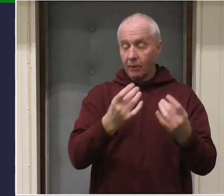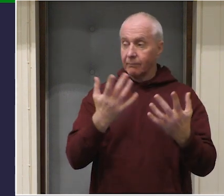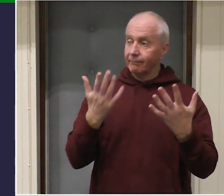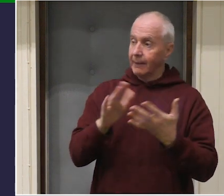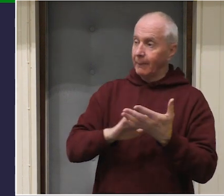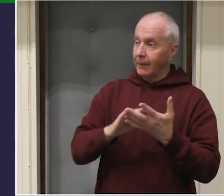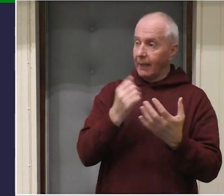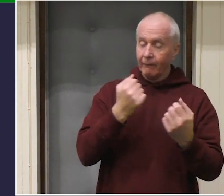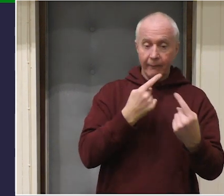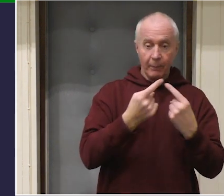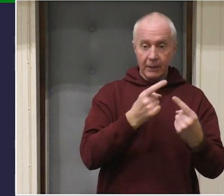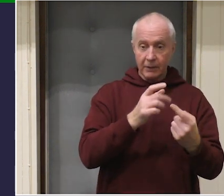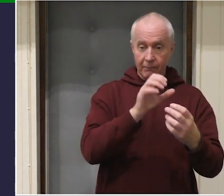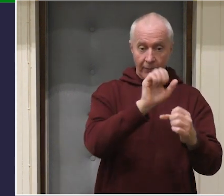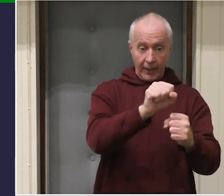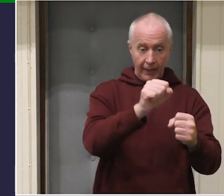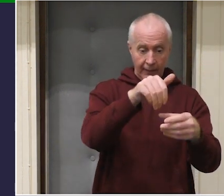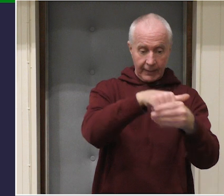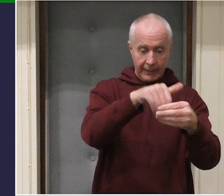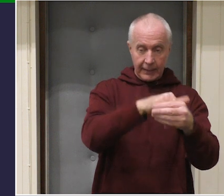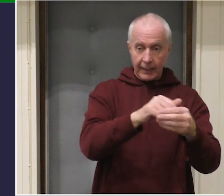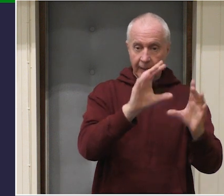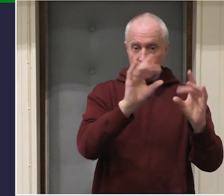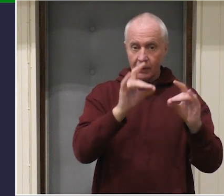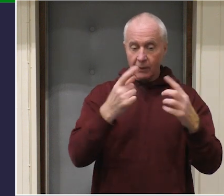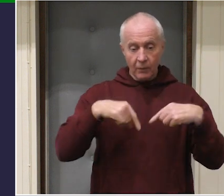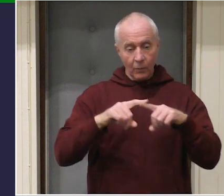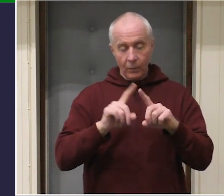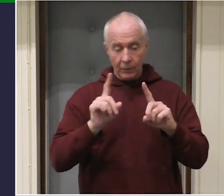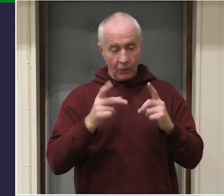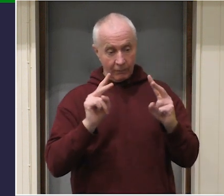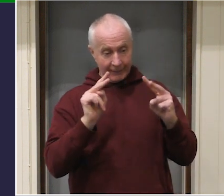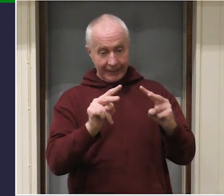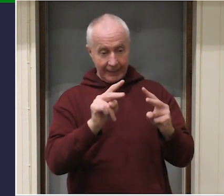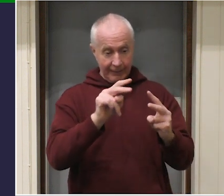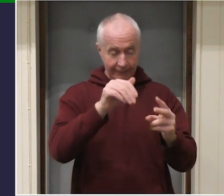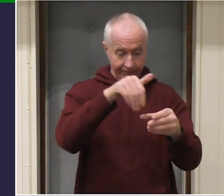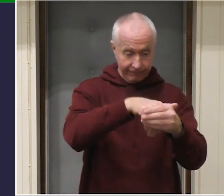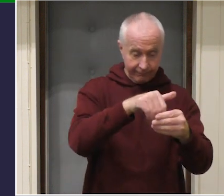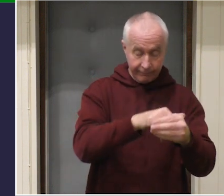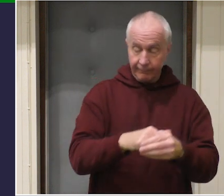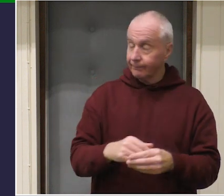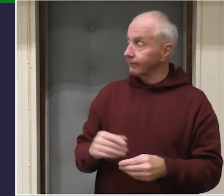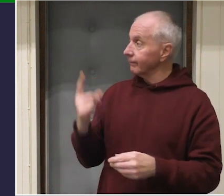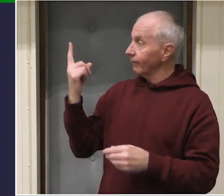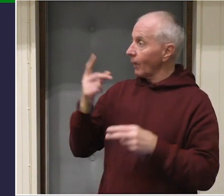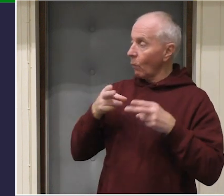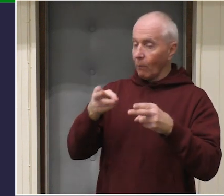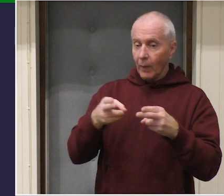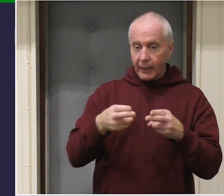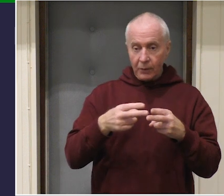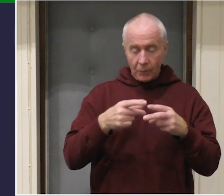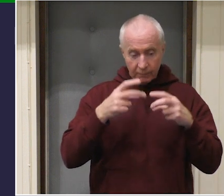hold information on what's going on inside the star, something we can't see directly ourselves. This is our only way of peering inside a